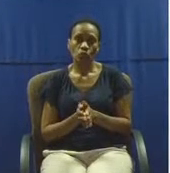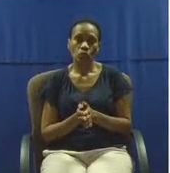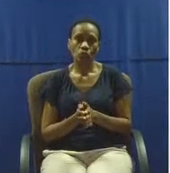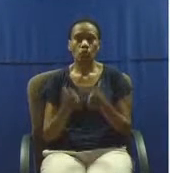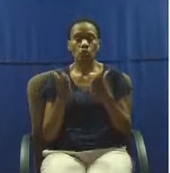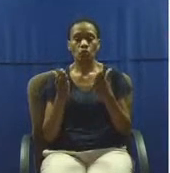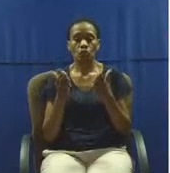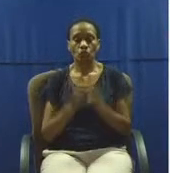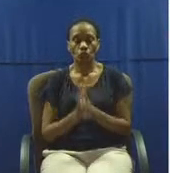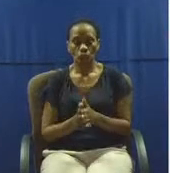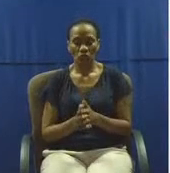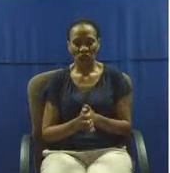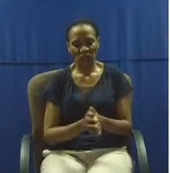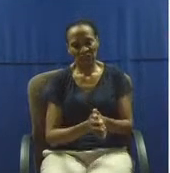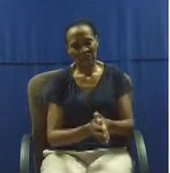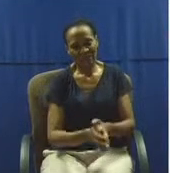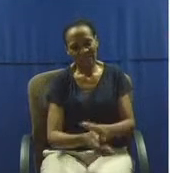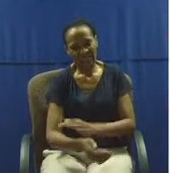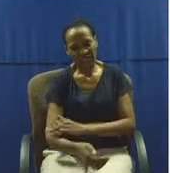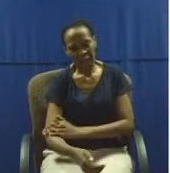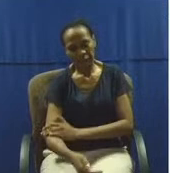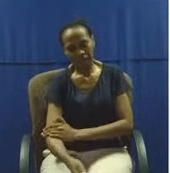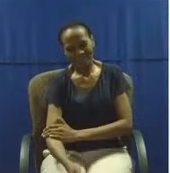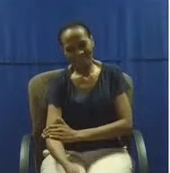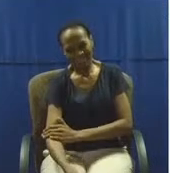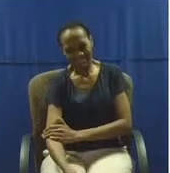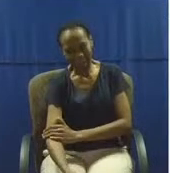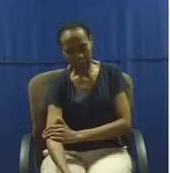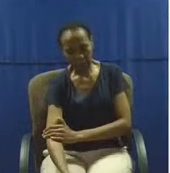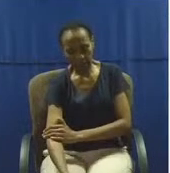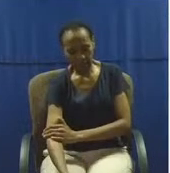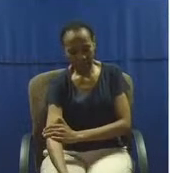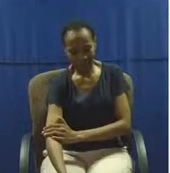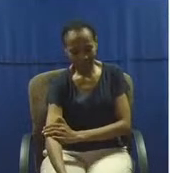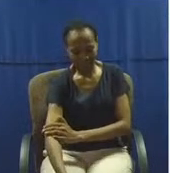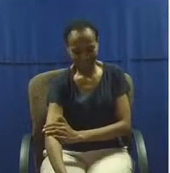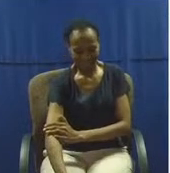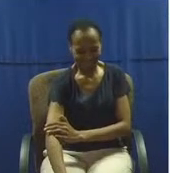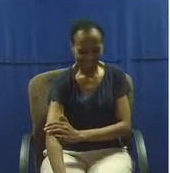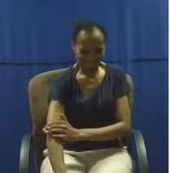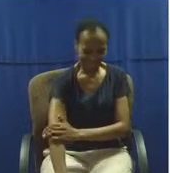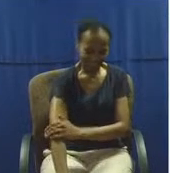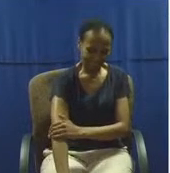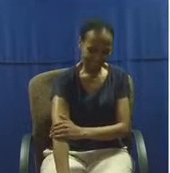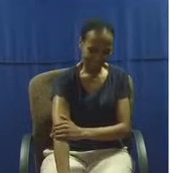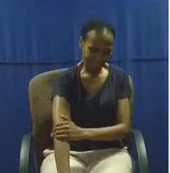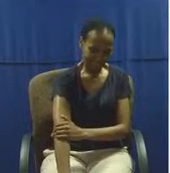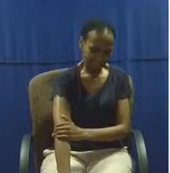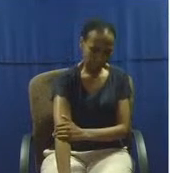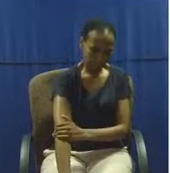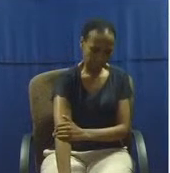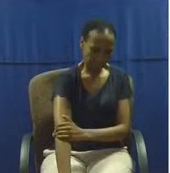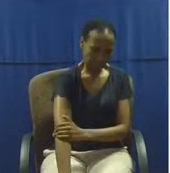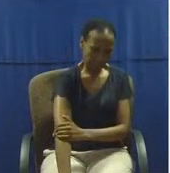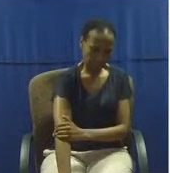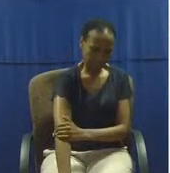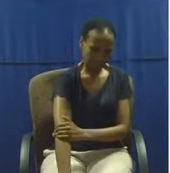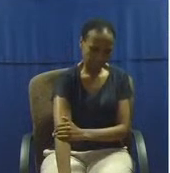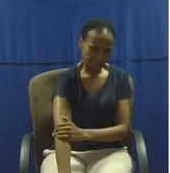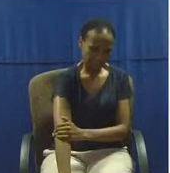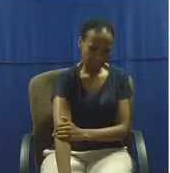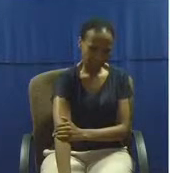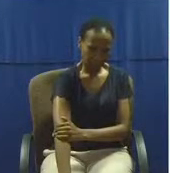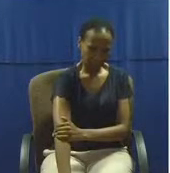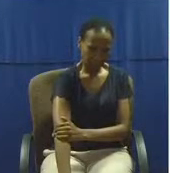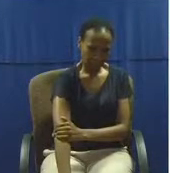Thank you very much, Speaker and Mr. President. Any responsible president will know that even